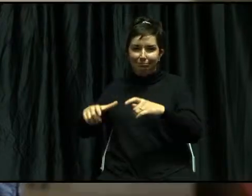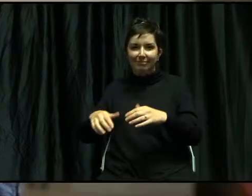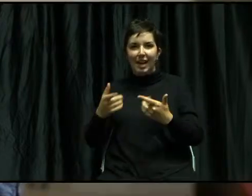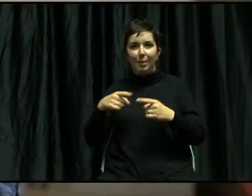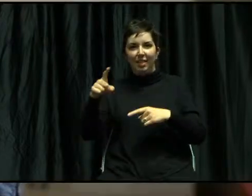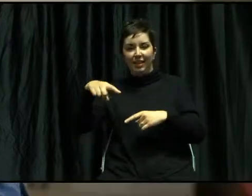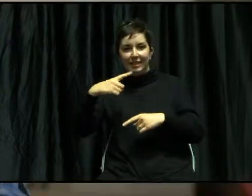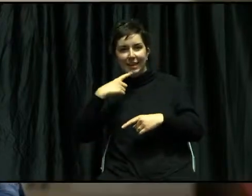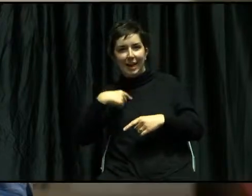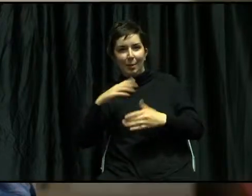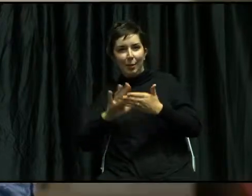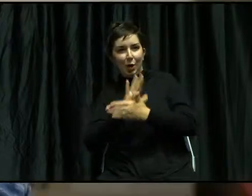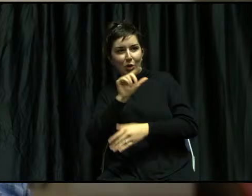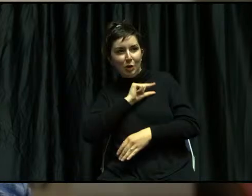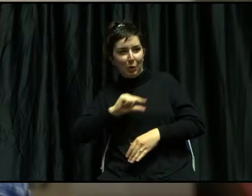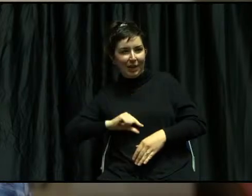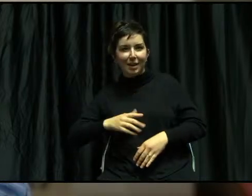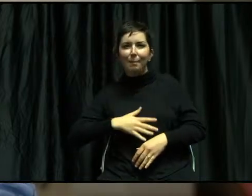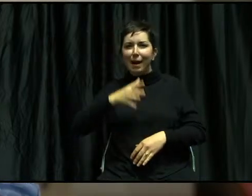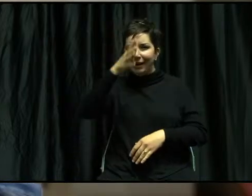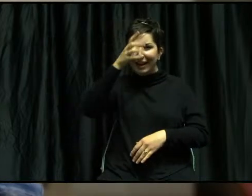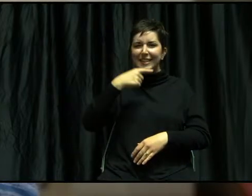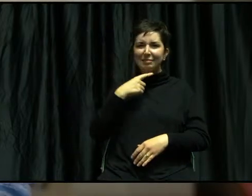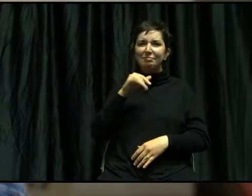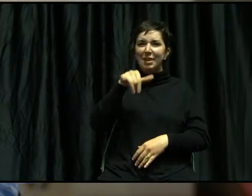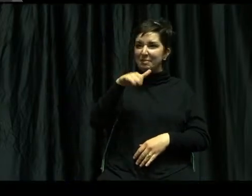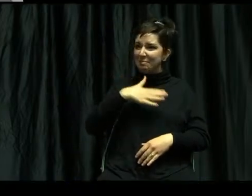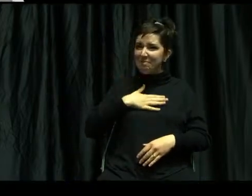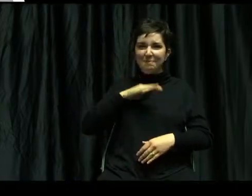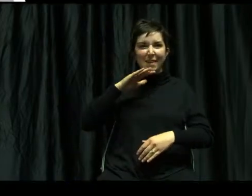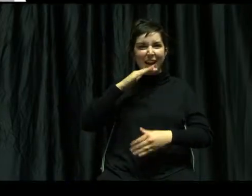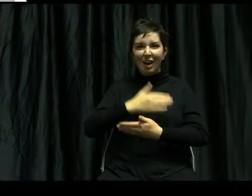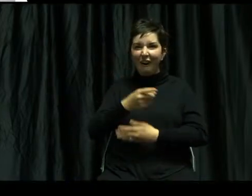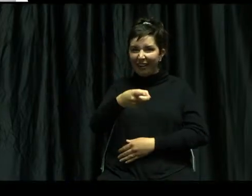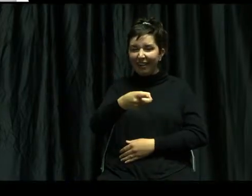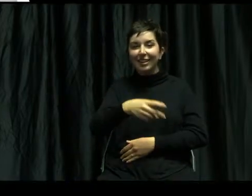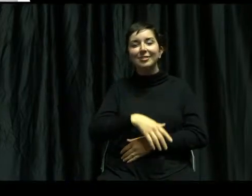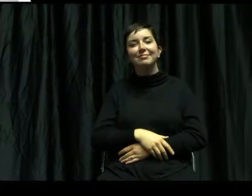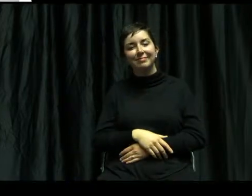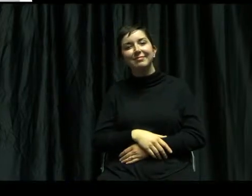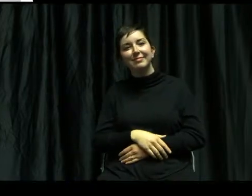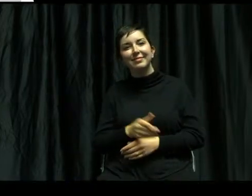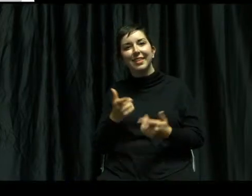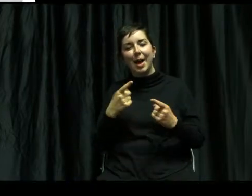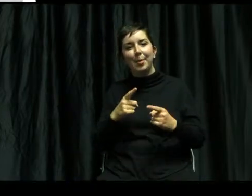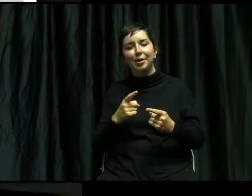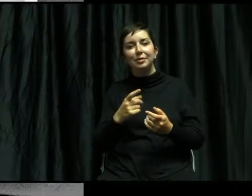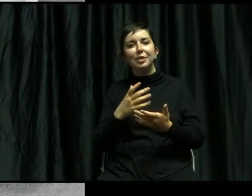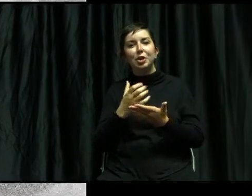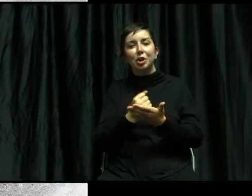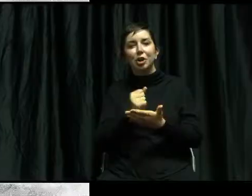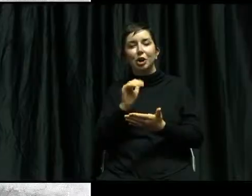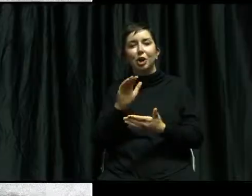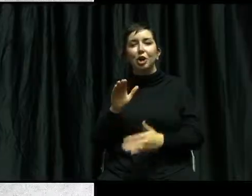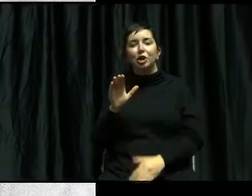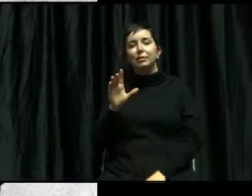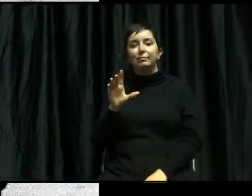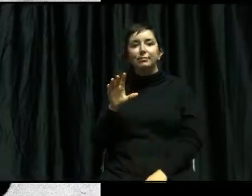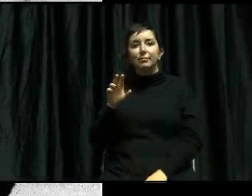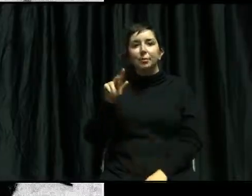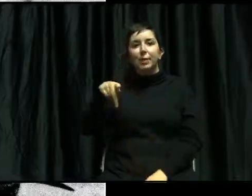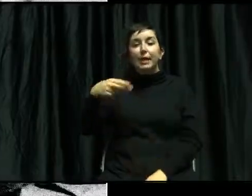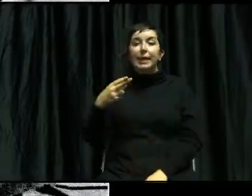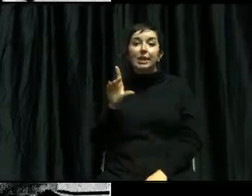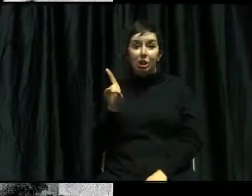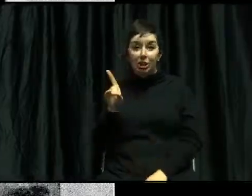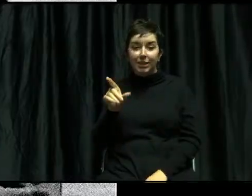stood up and he said, "That's my daughter." After earning her doctorate degree, Dr. Foxley held faculty